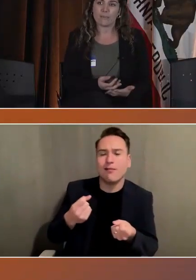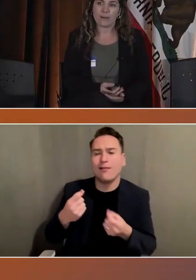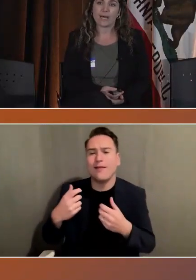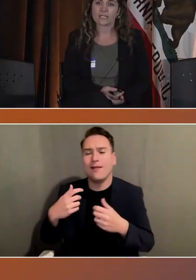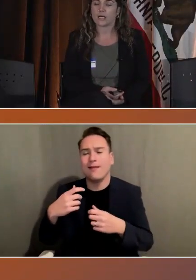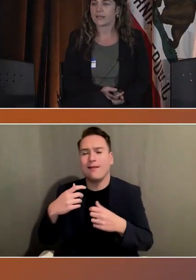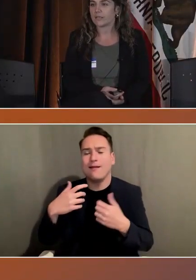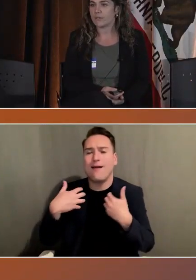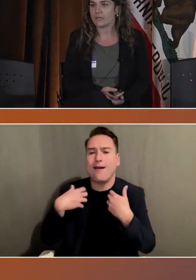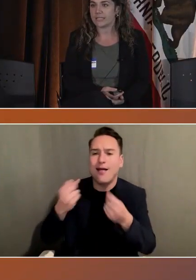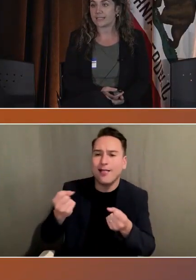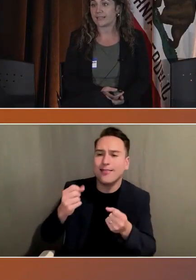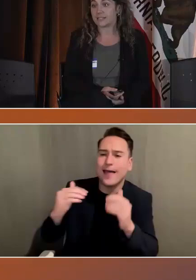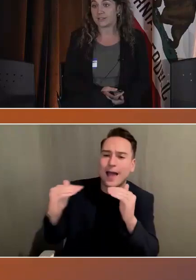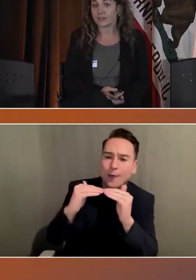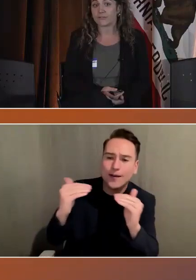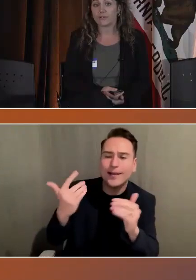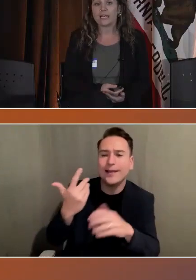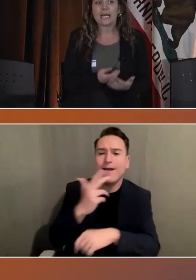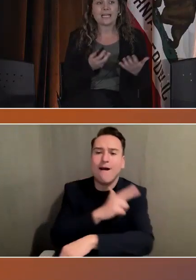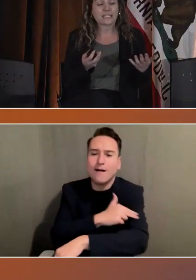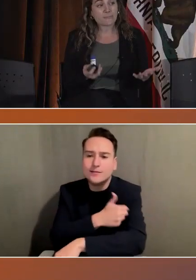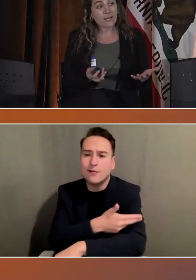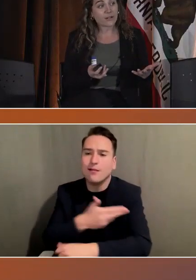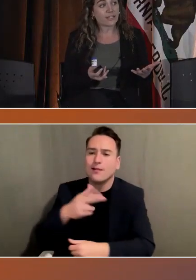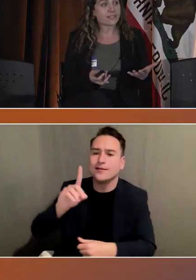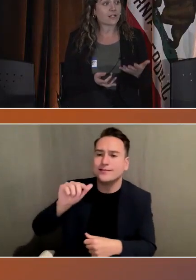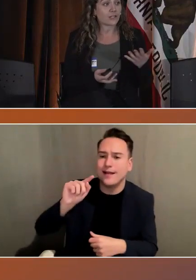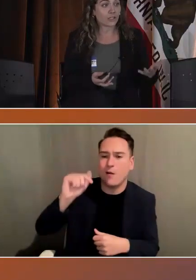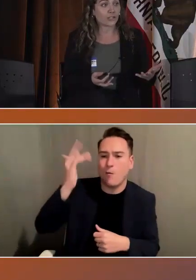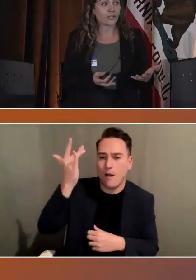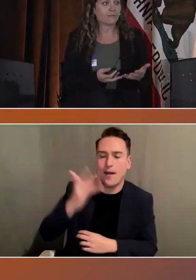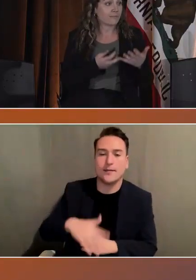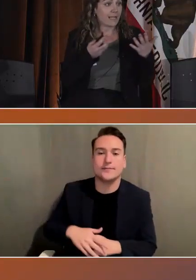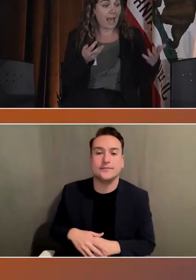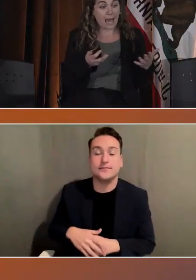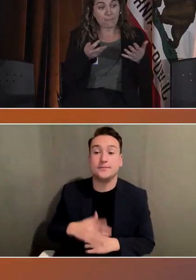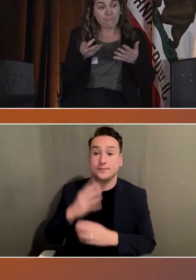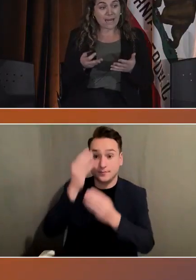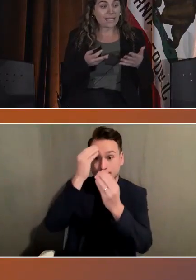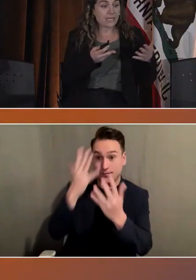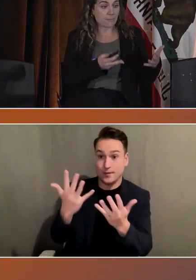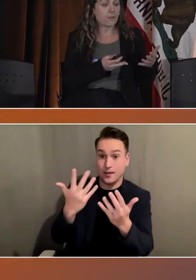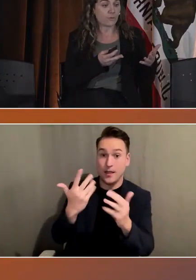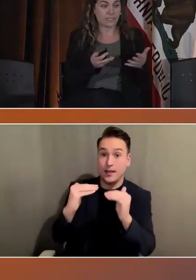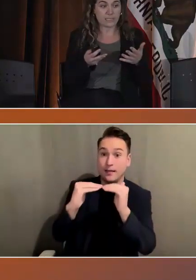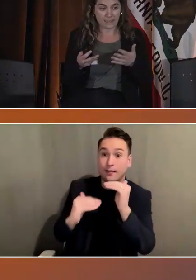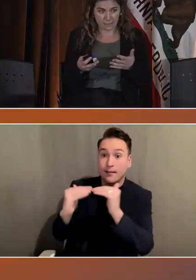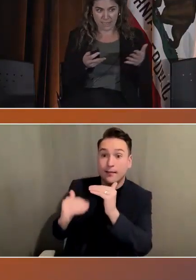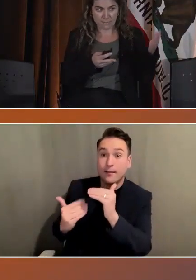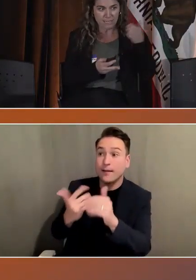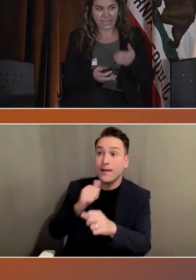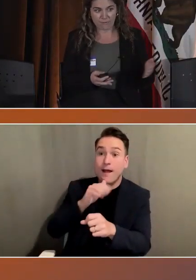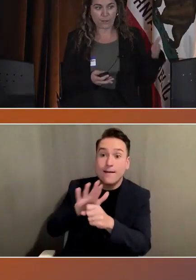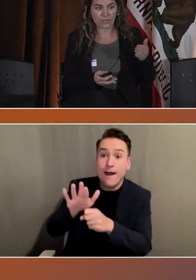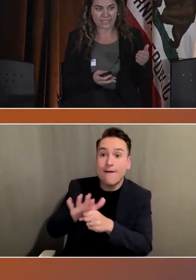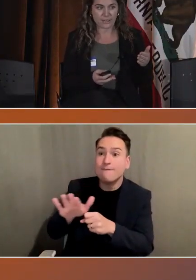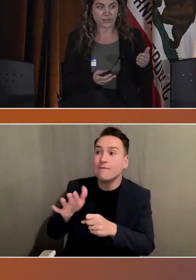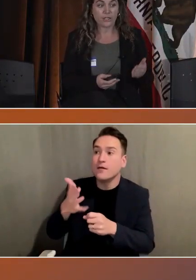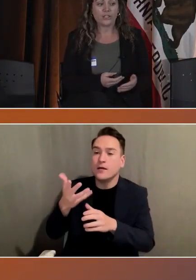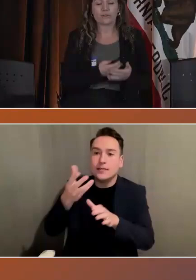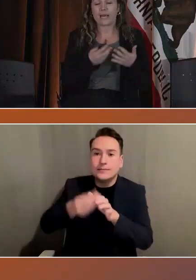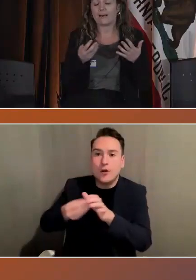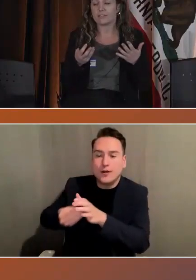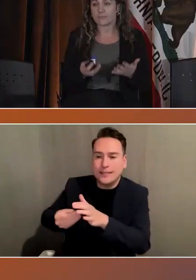broad impact on the communities that they serve, and disparities occur at many components, at many kind of parts